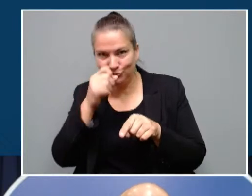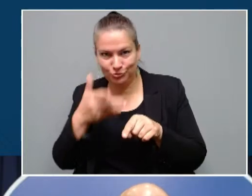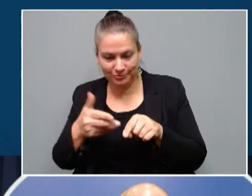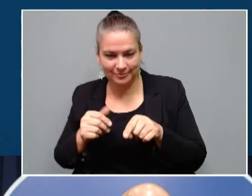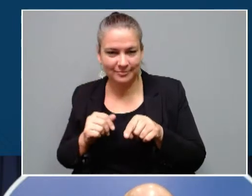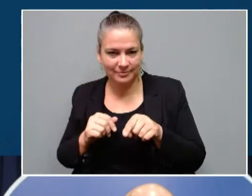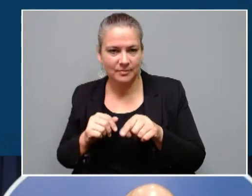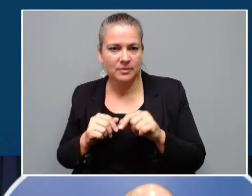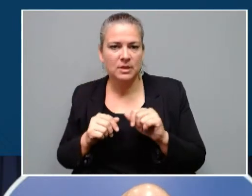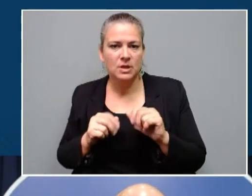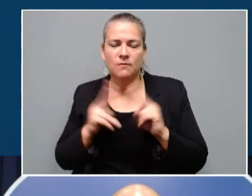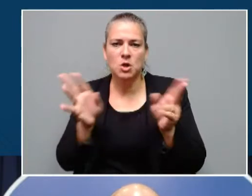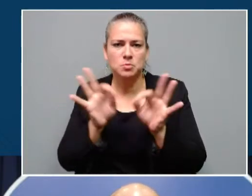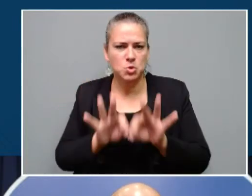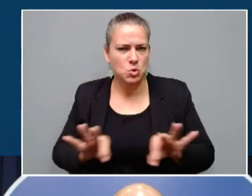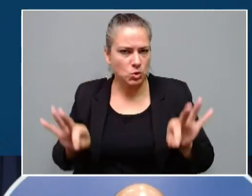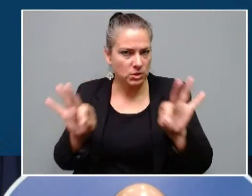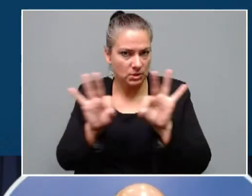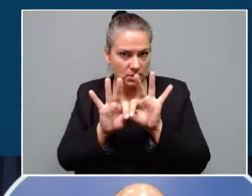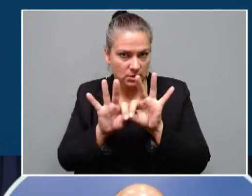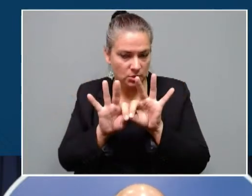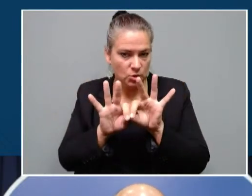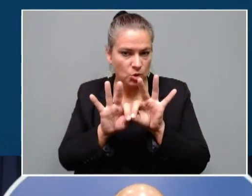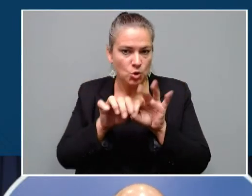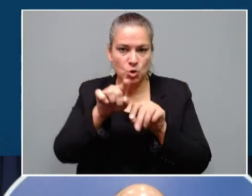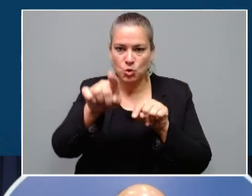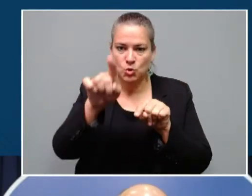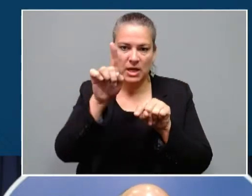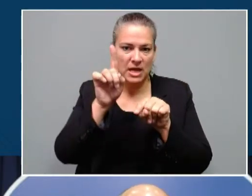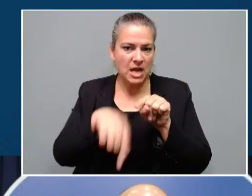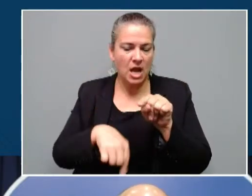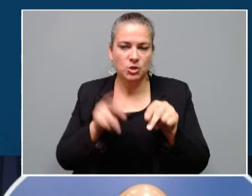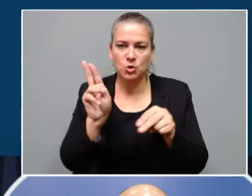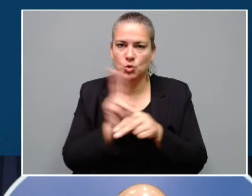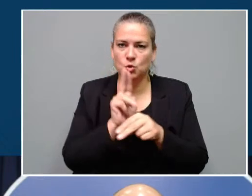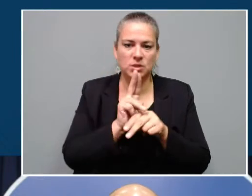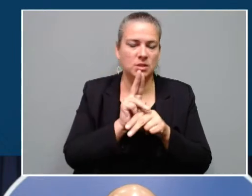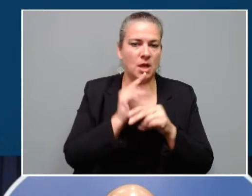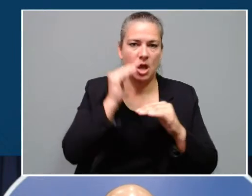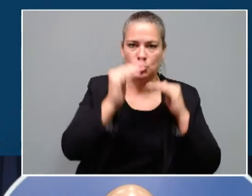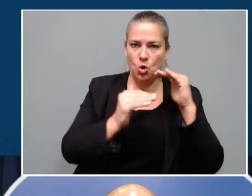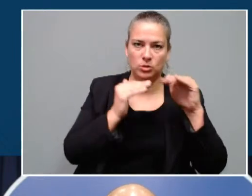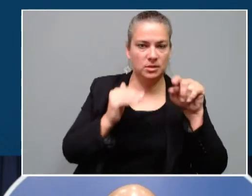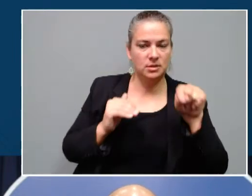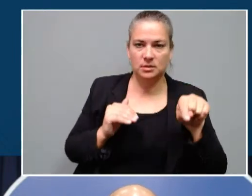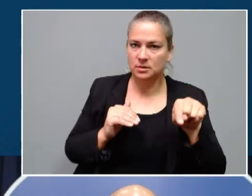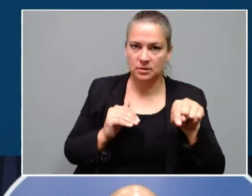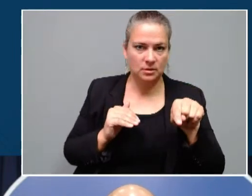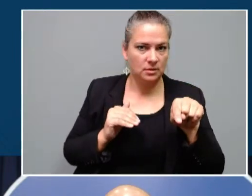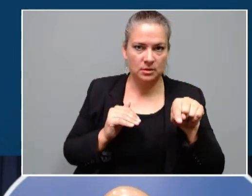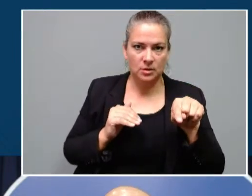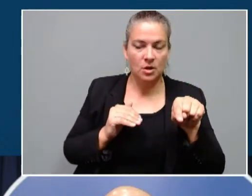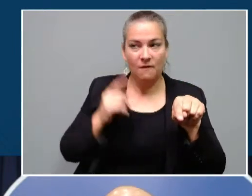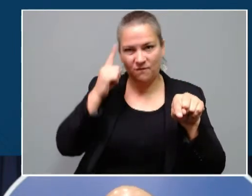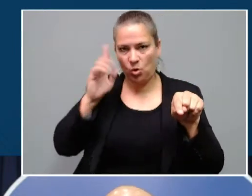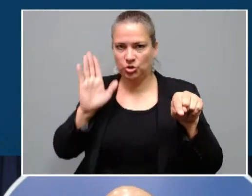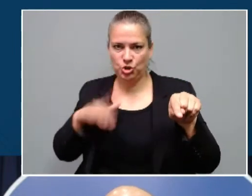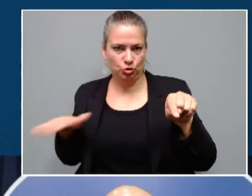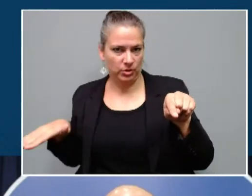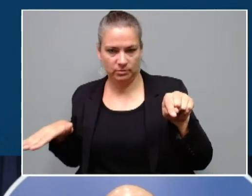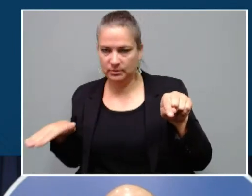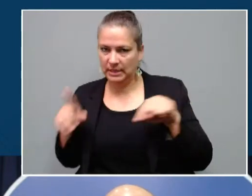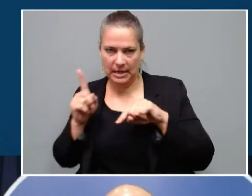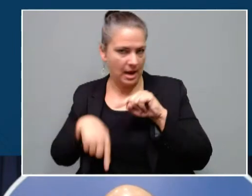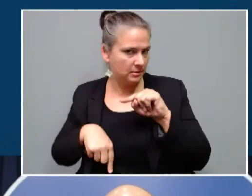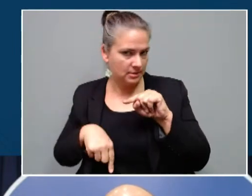very, very important. You cannot take the adult dose or the adult product and use it on kids 5 to 11. The